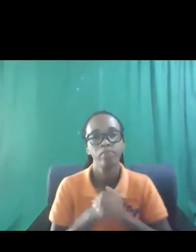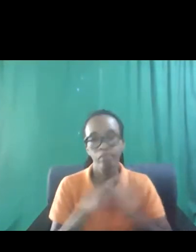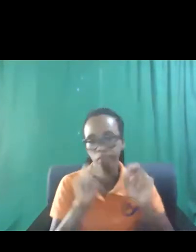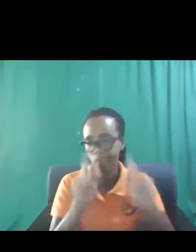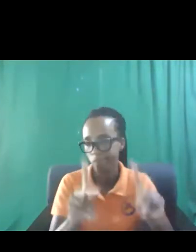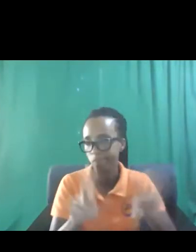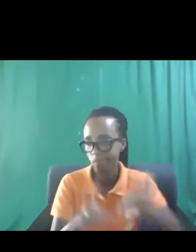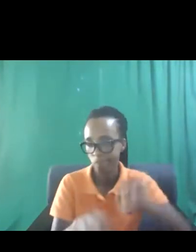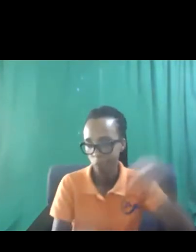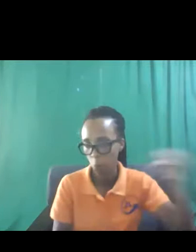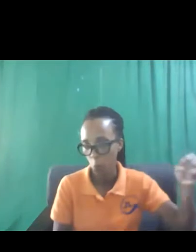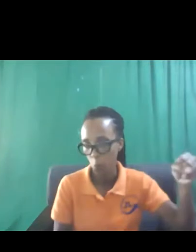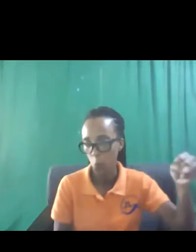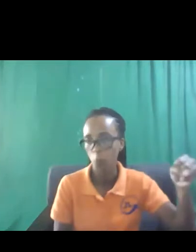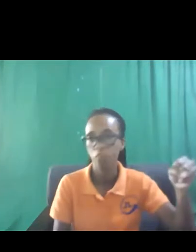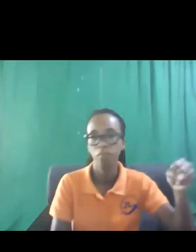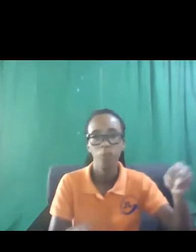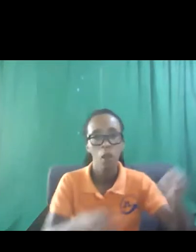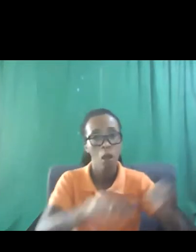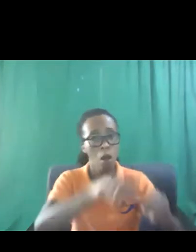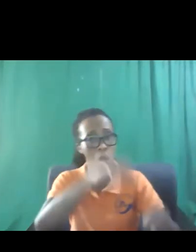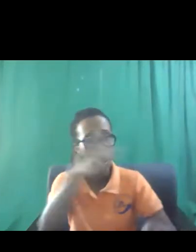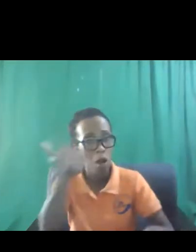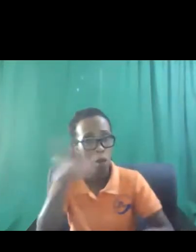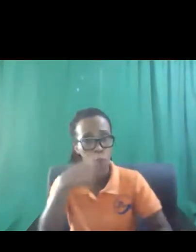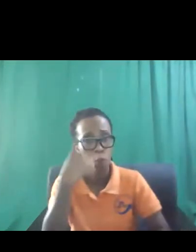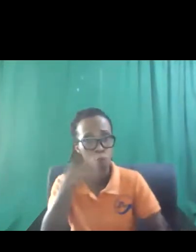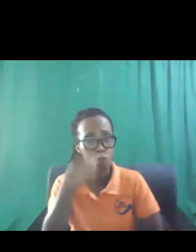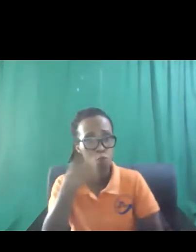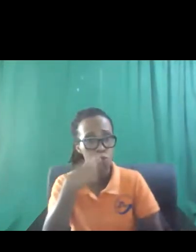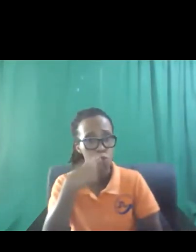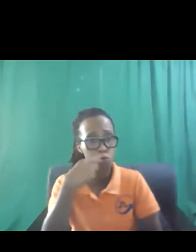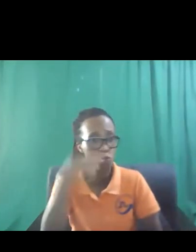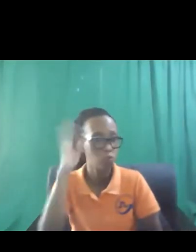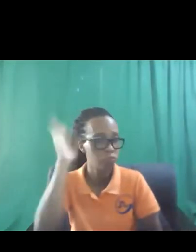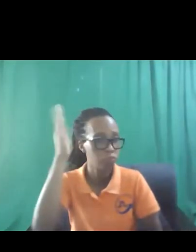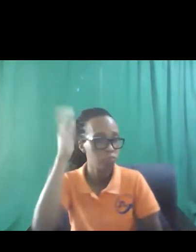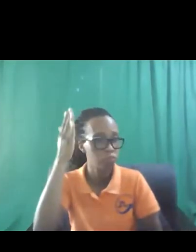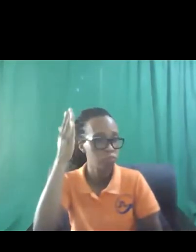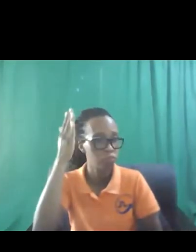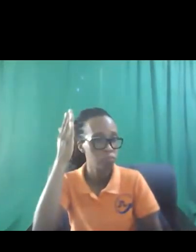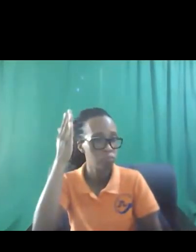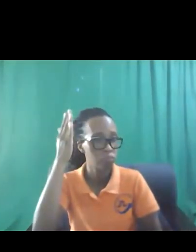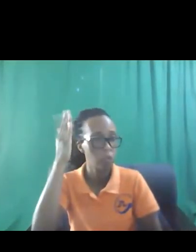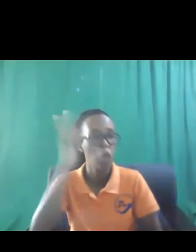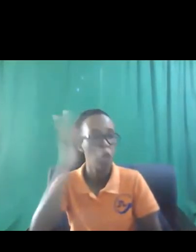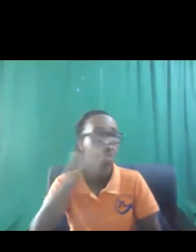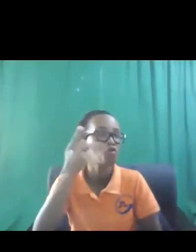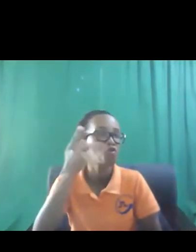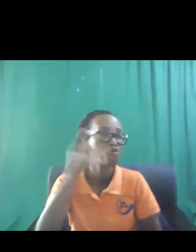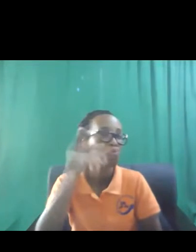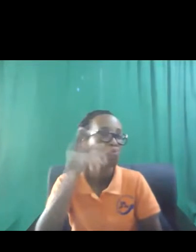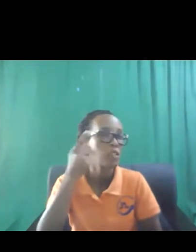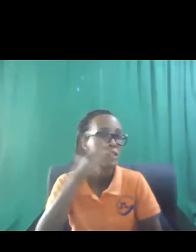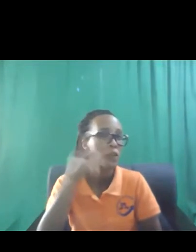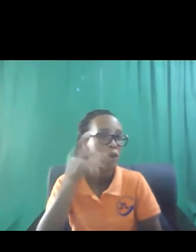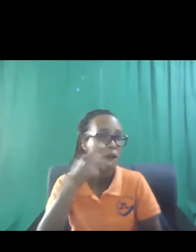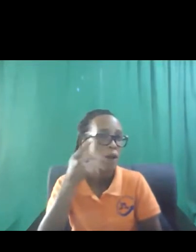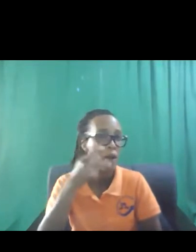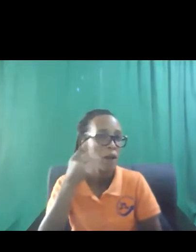Okay, so moving on to our next speaker, I would like to call Kristian Ali, who is our